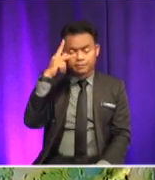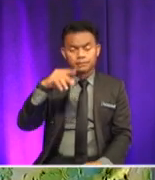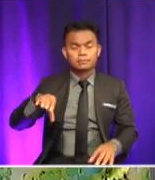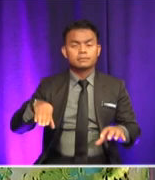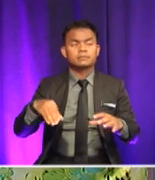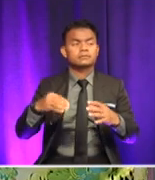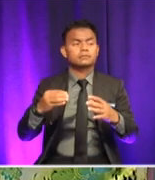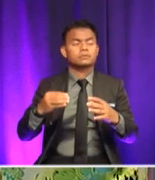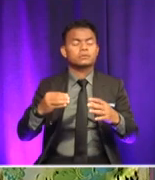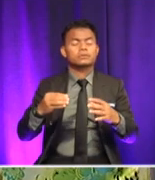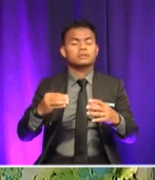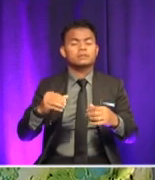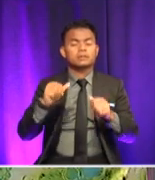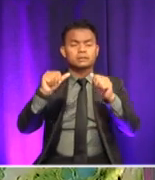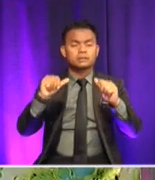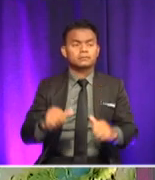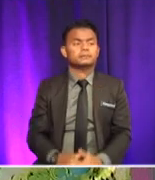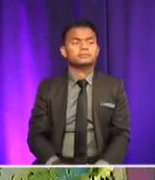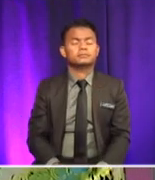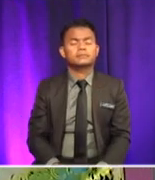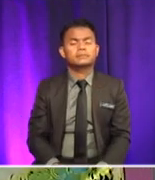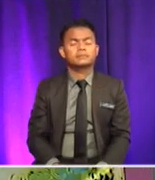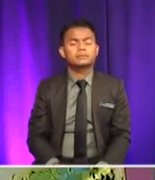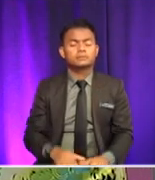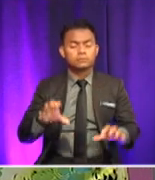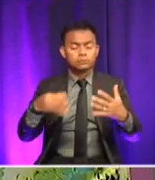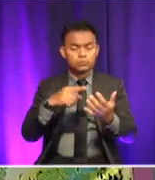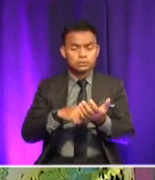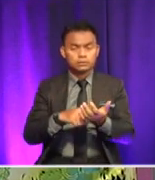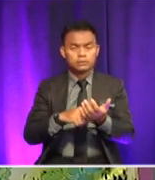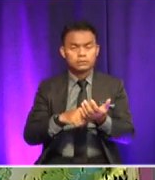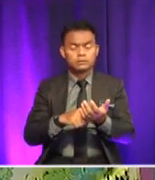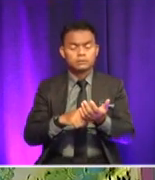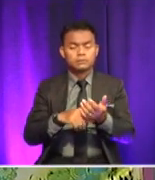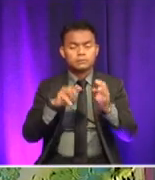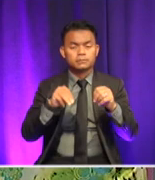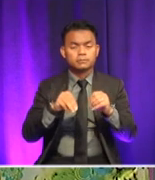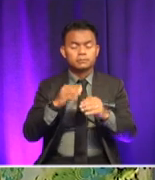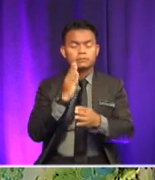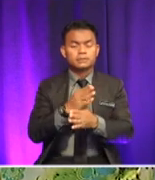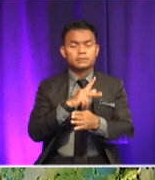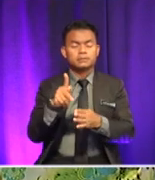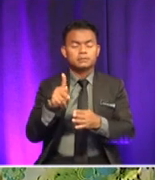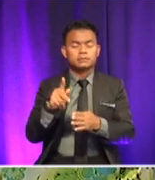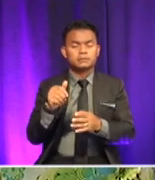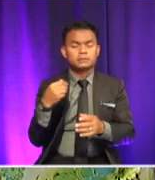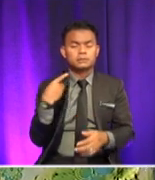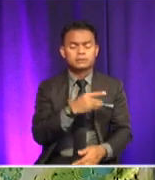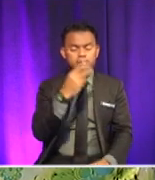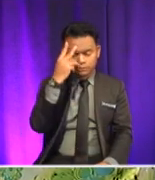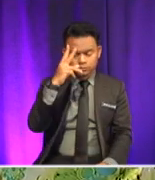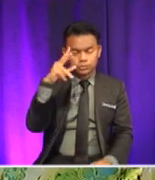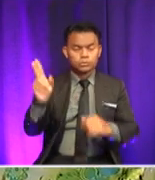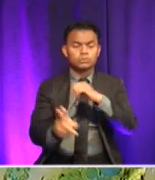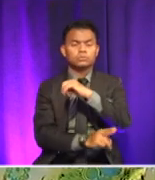guilt. Doing this allows him to execute his power, to punish her, okay? So